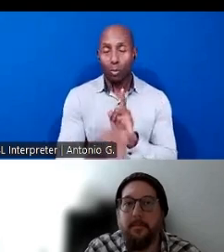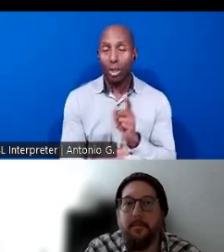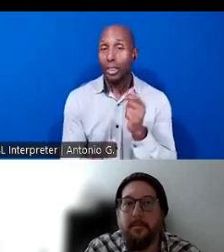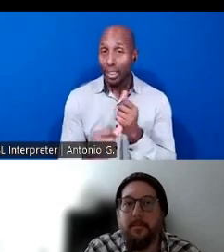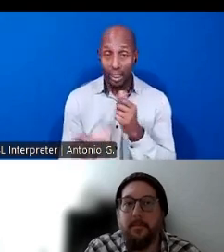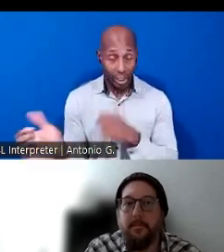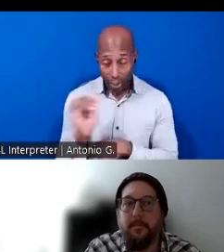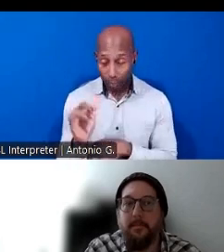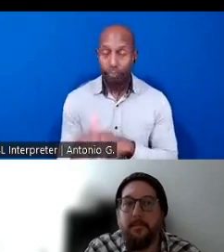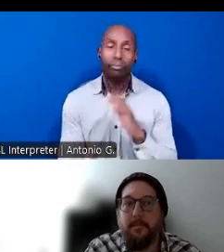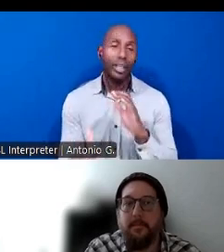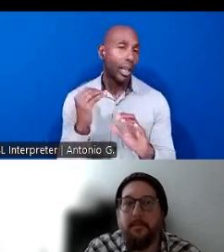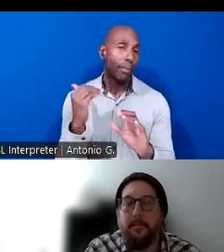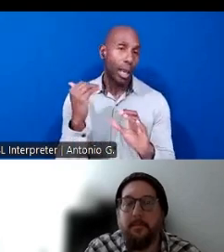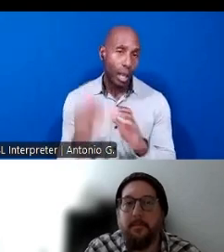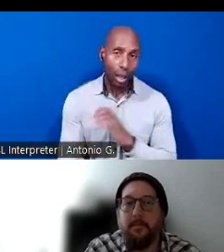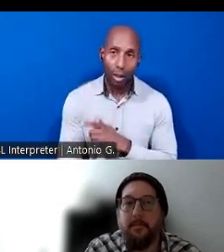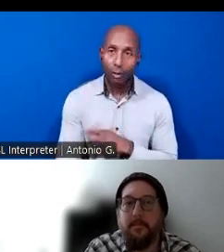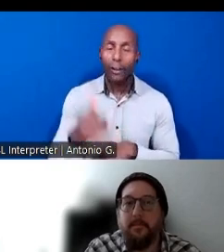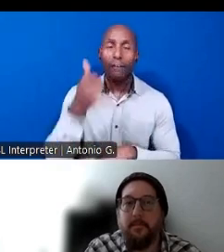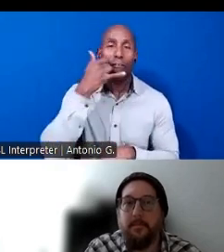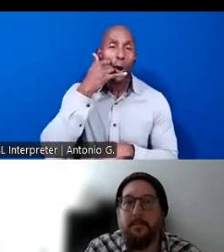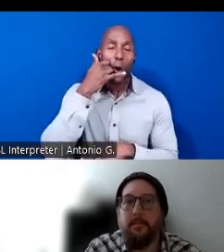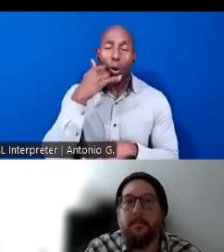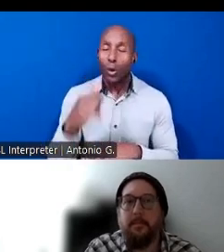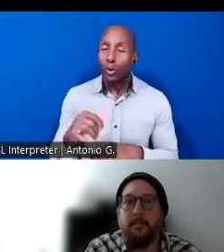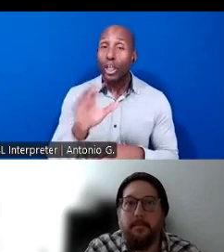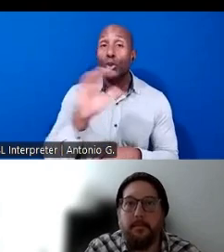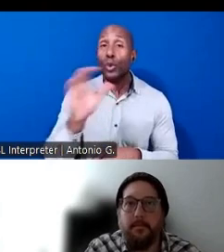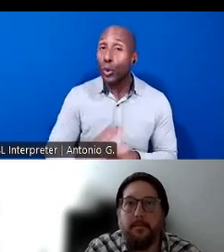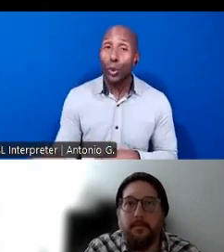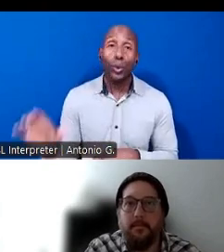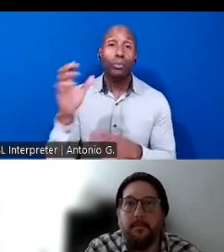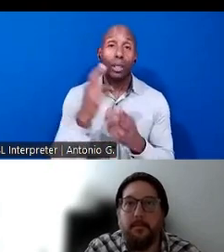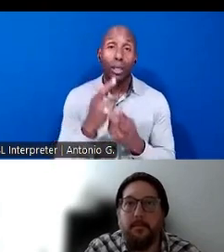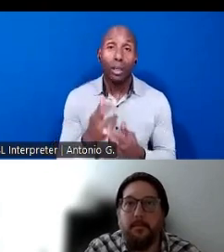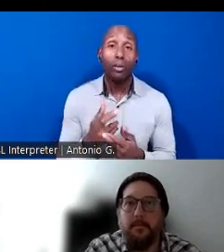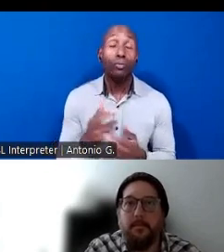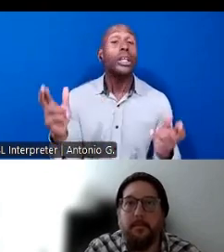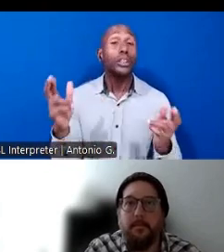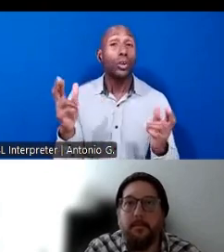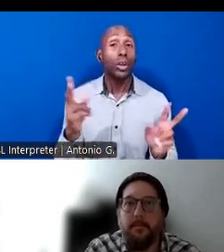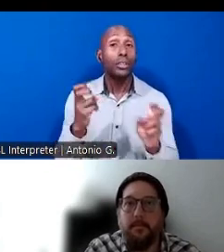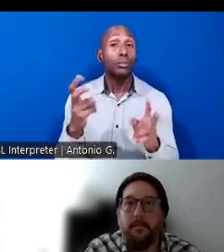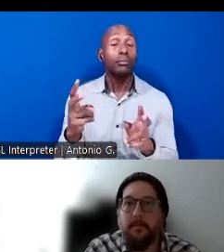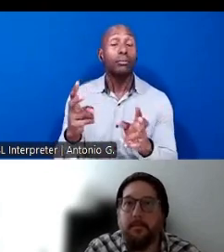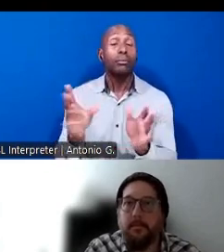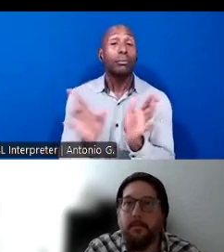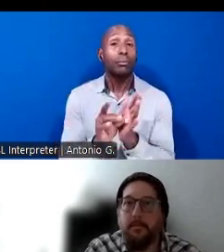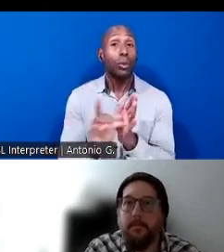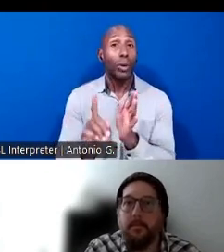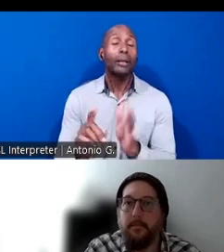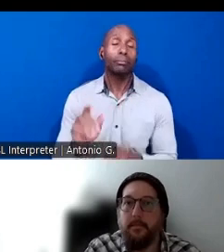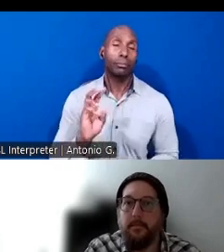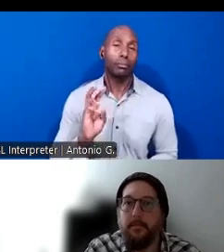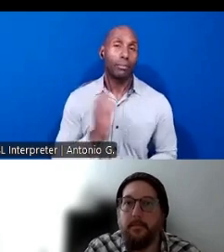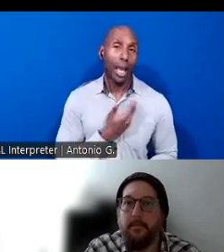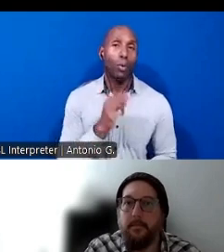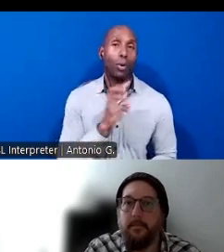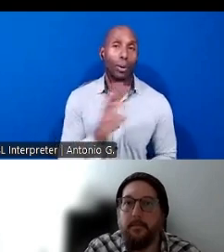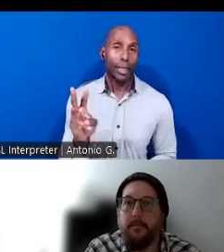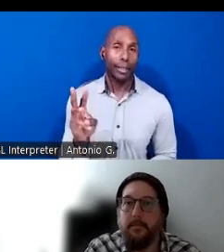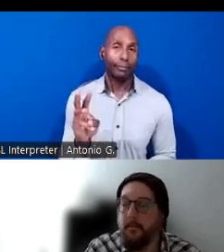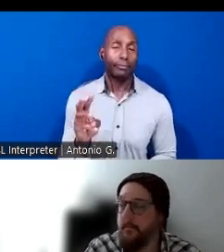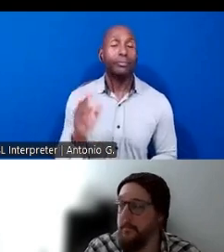phone. We do Zoom calls. We have resources on our website, and we're just here to provide